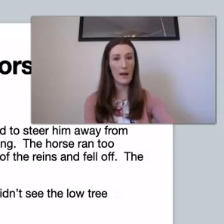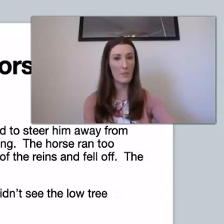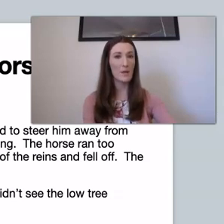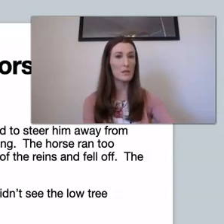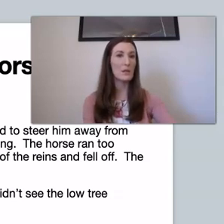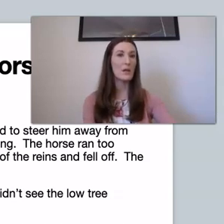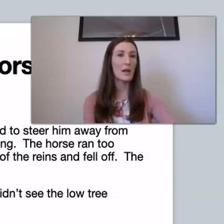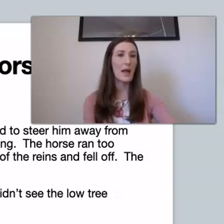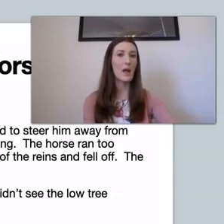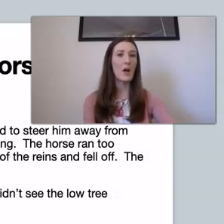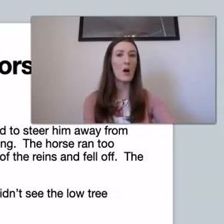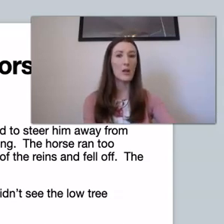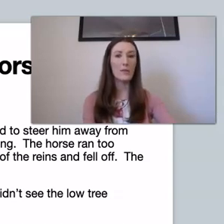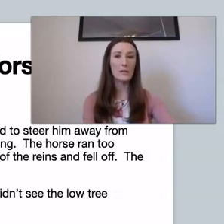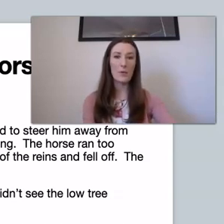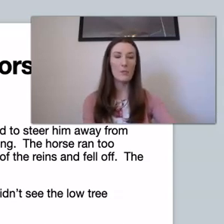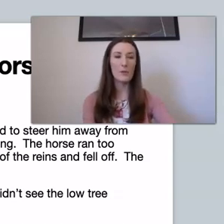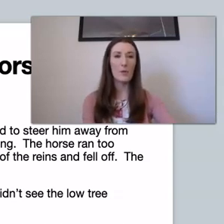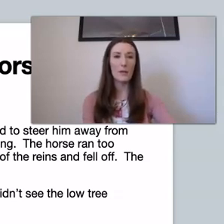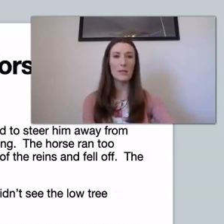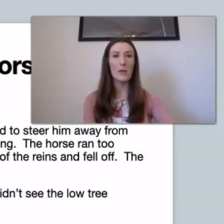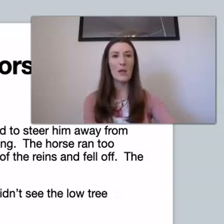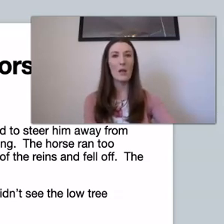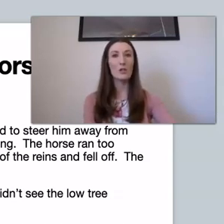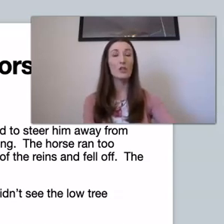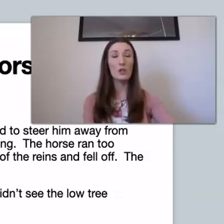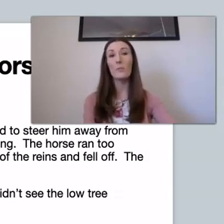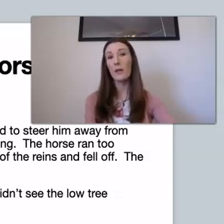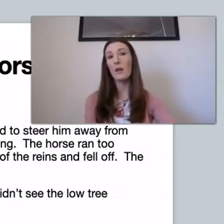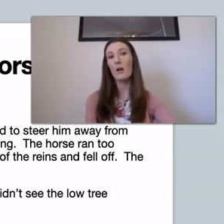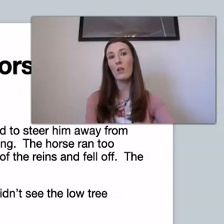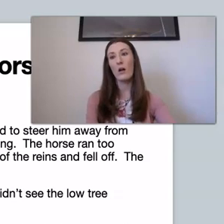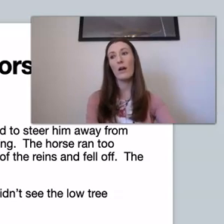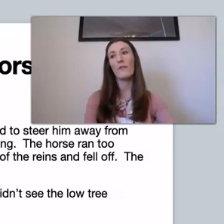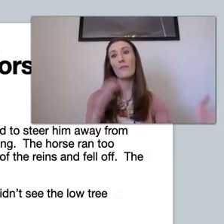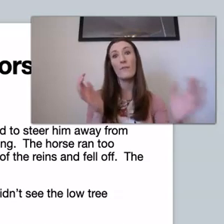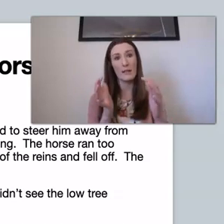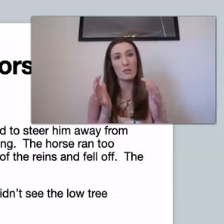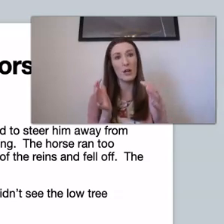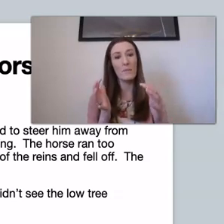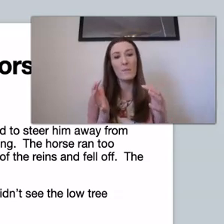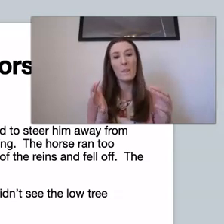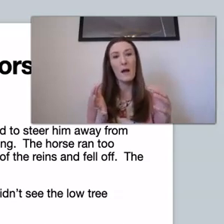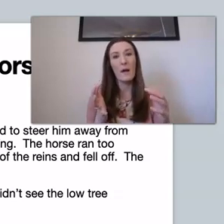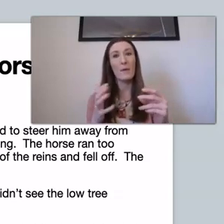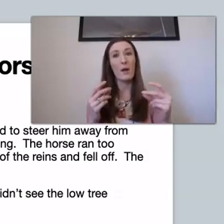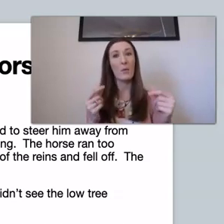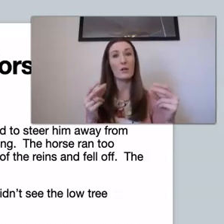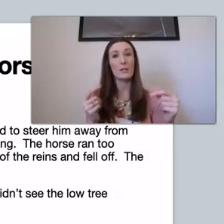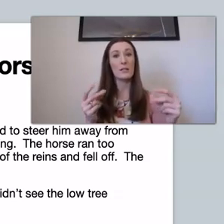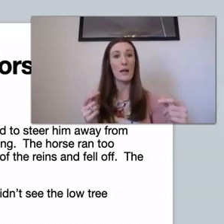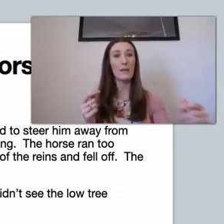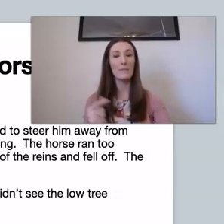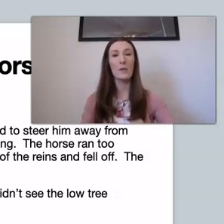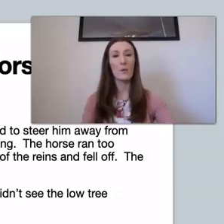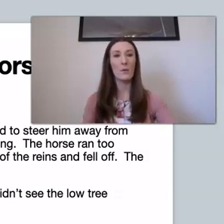what happened. Okay, all of these prompts are going to be, should be a lot faster and quicker